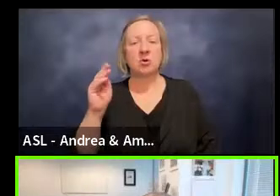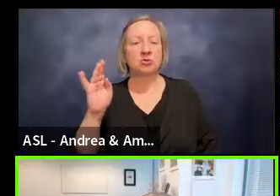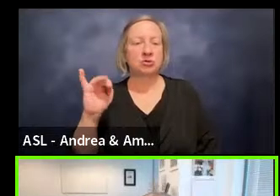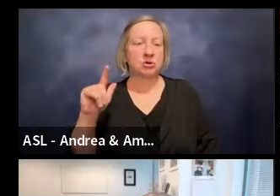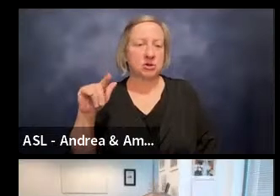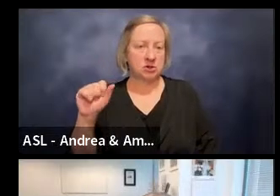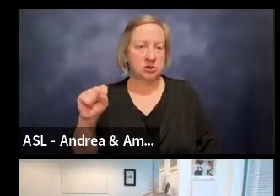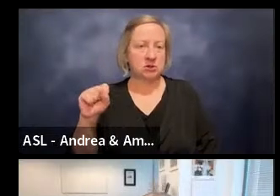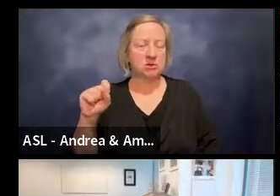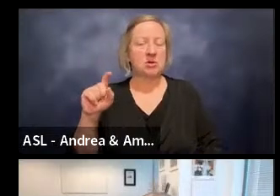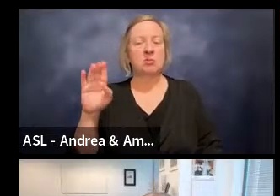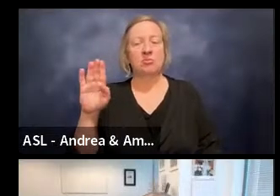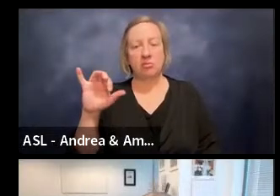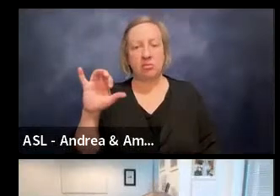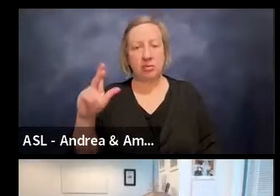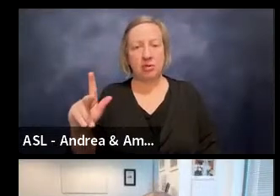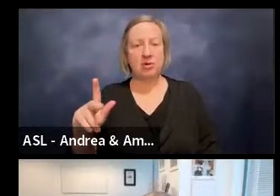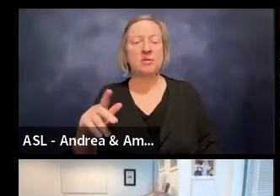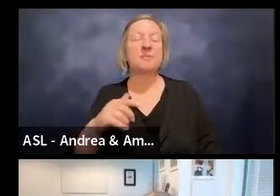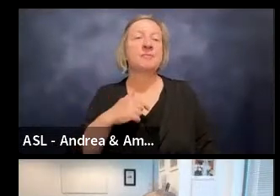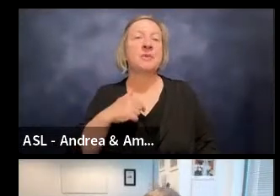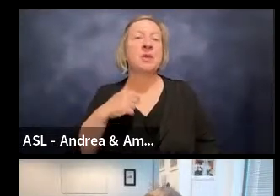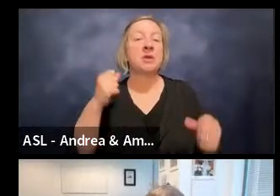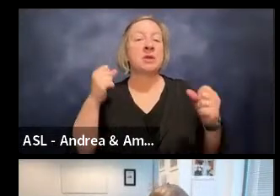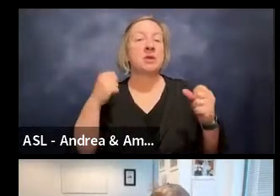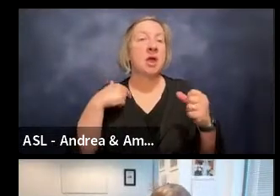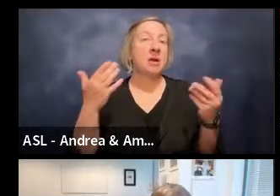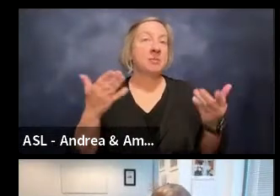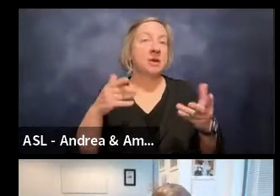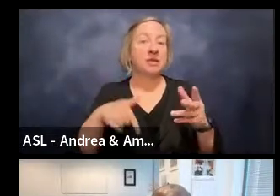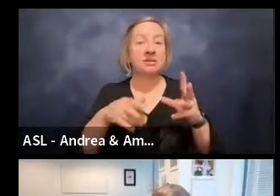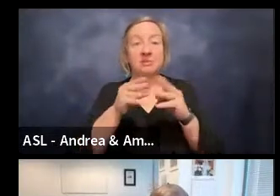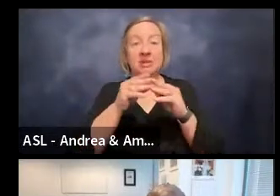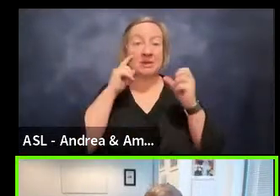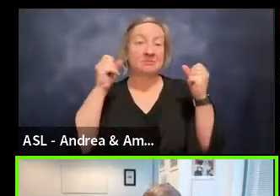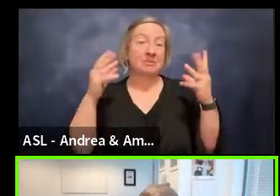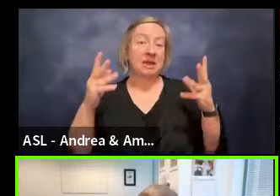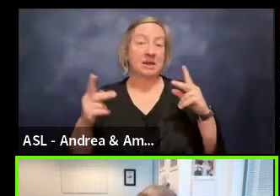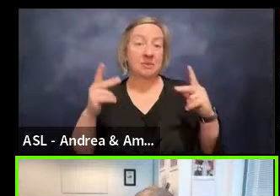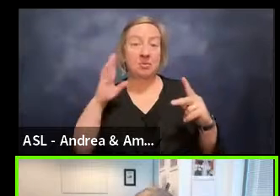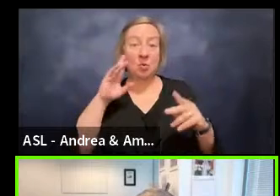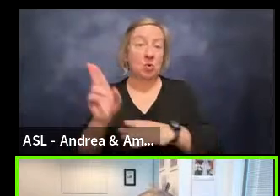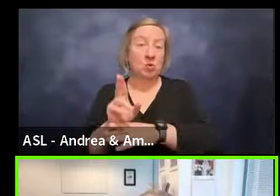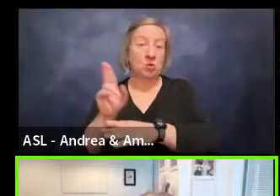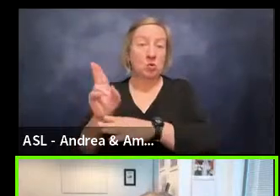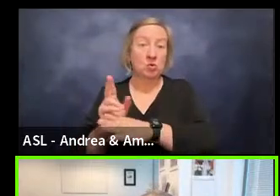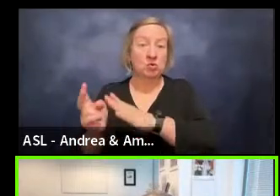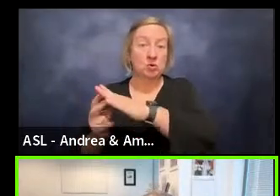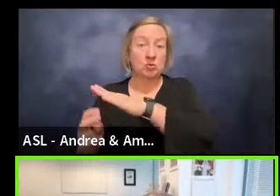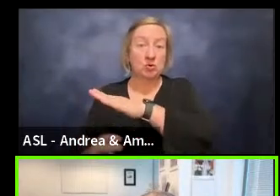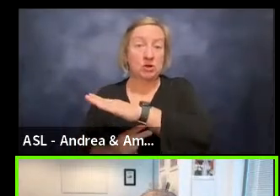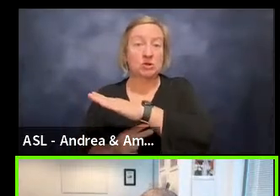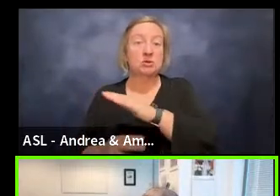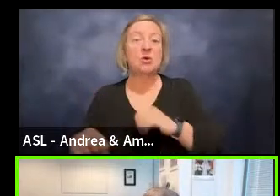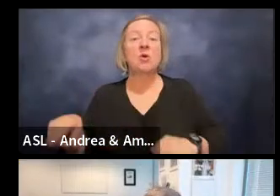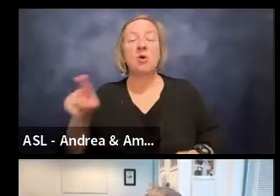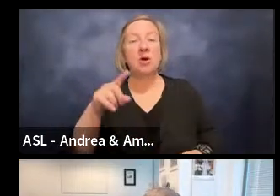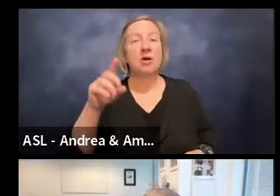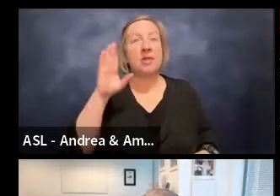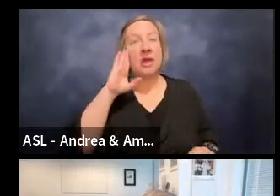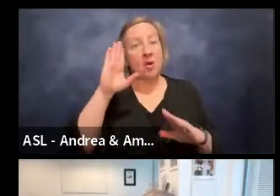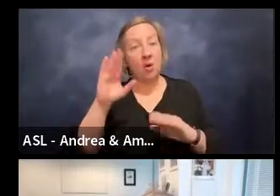because so many people either are going to use the bridge or they hope to